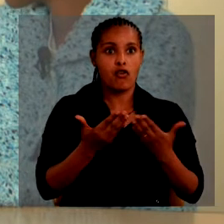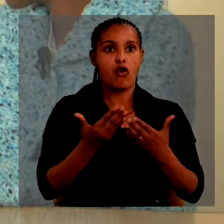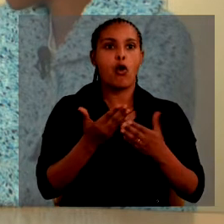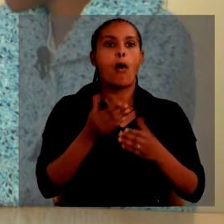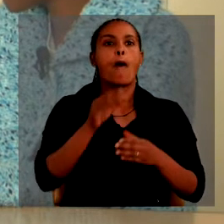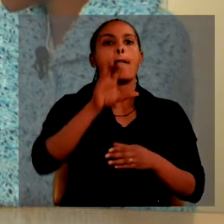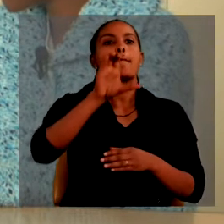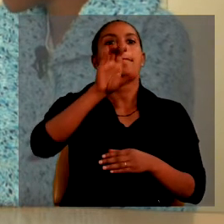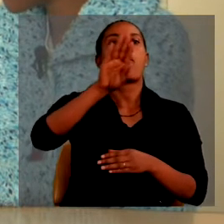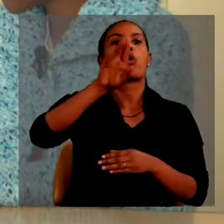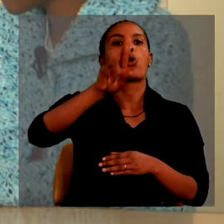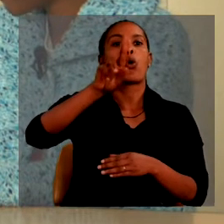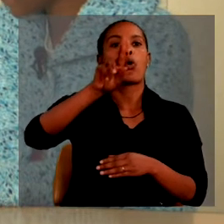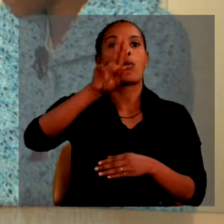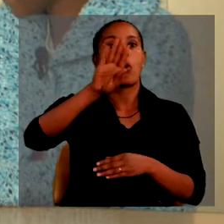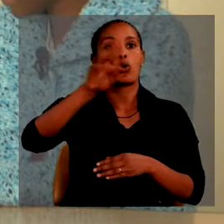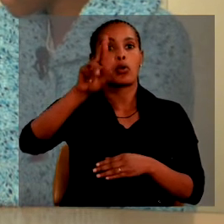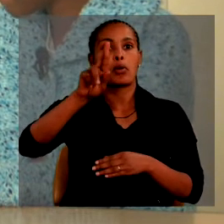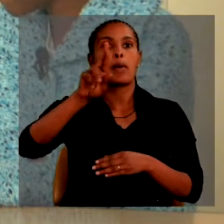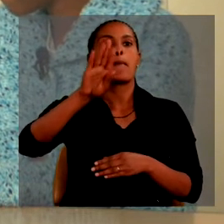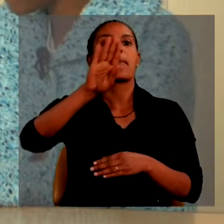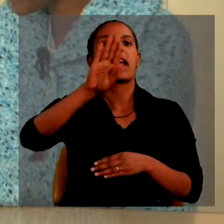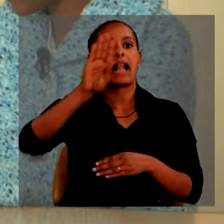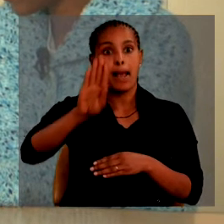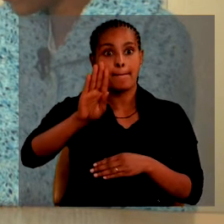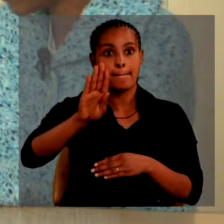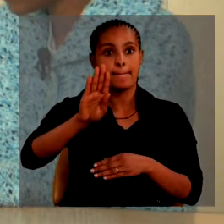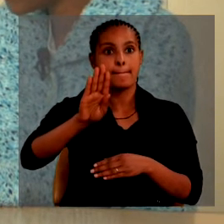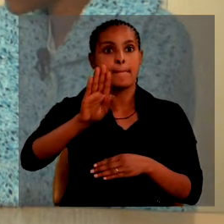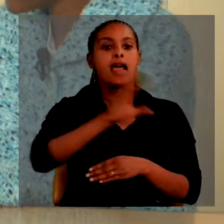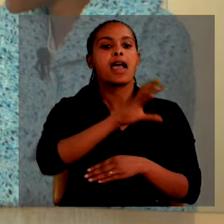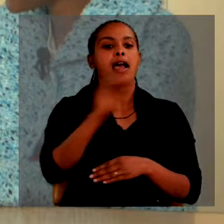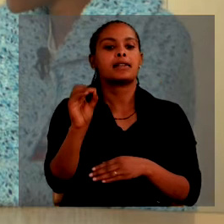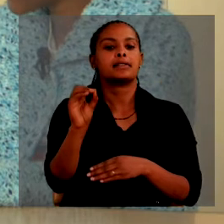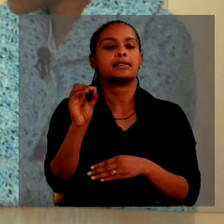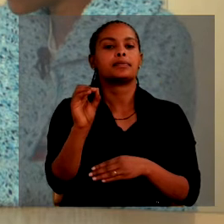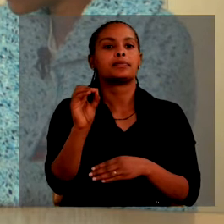boron here, beryllium, and